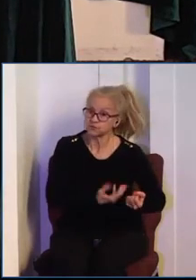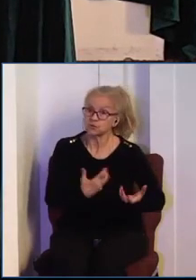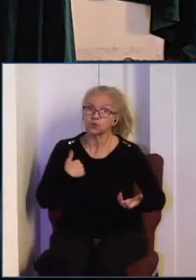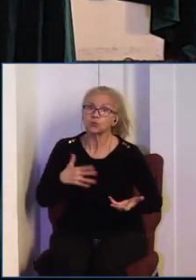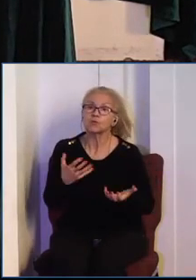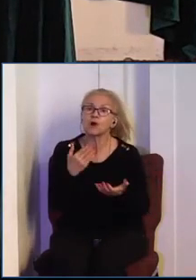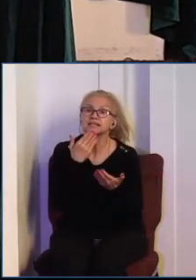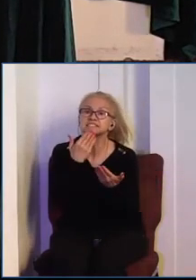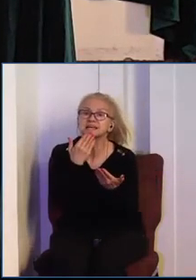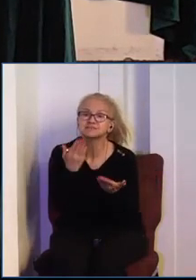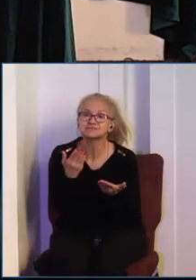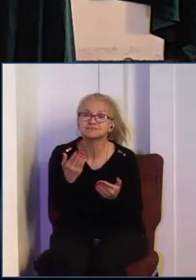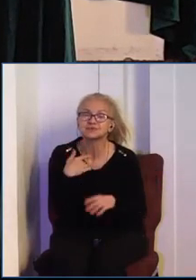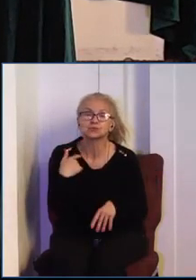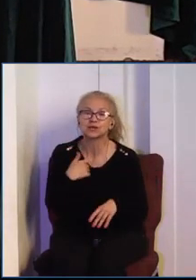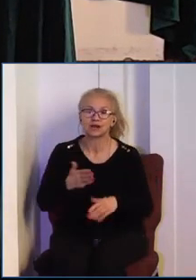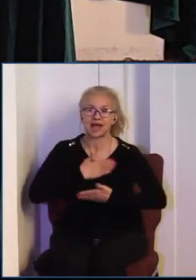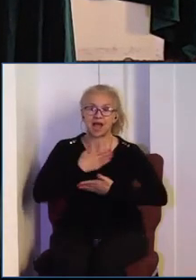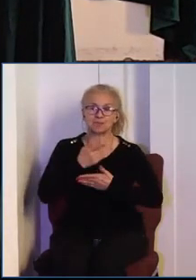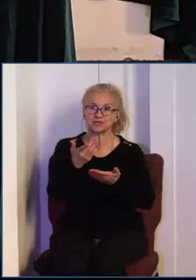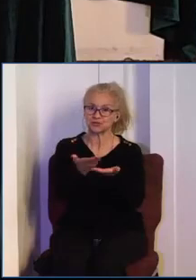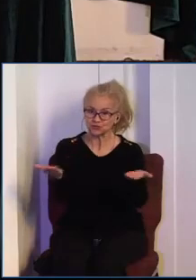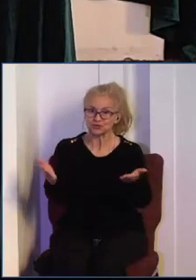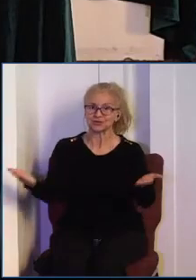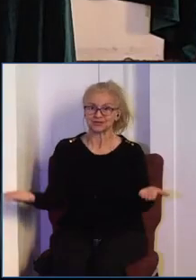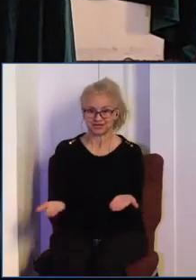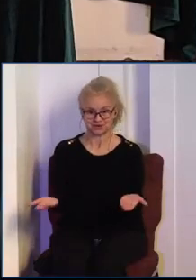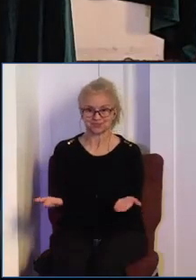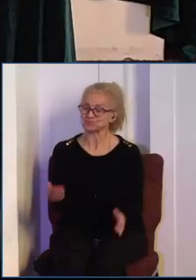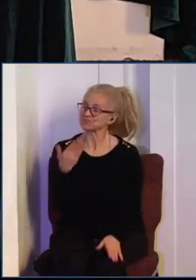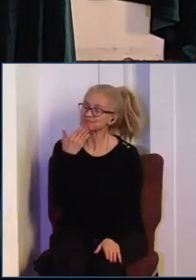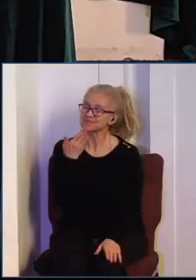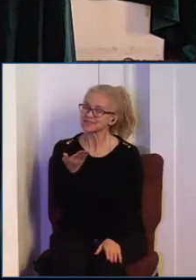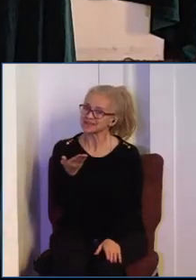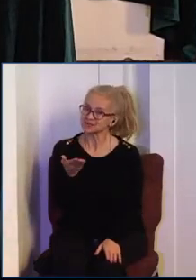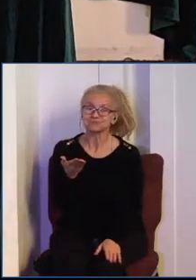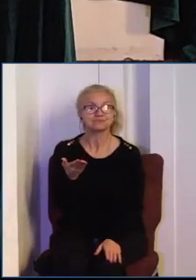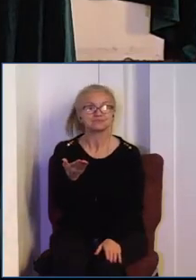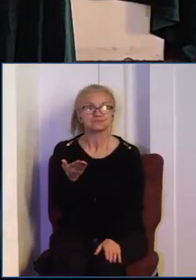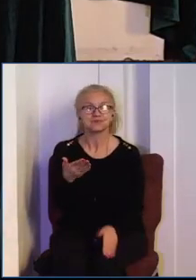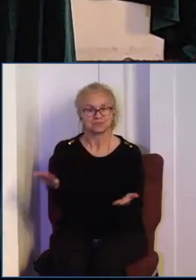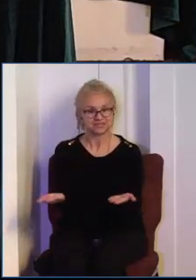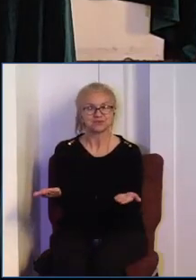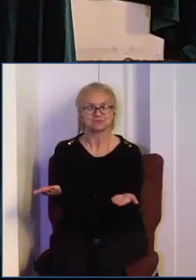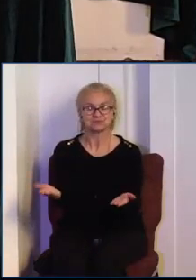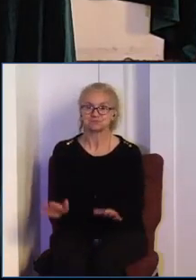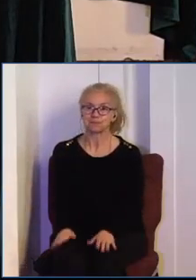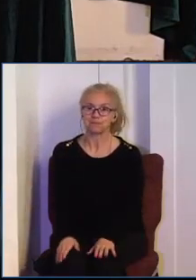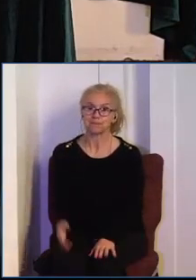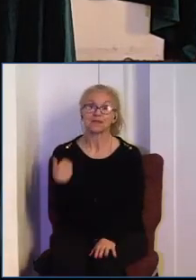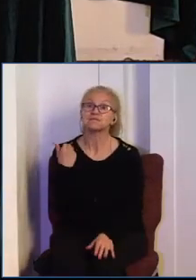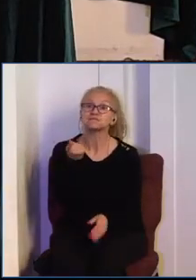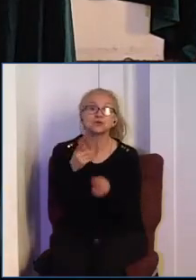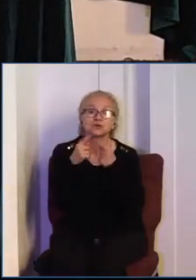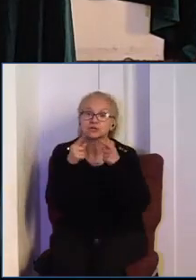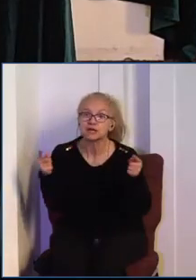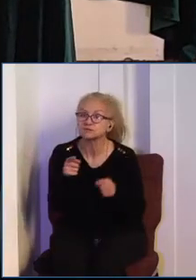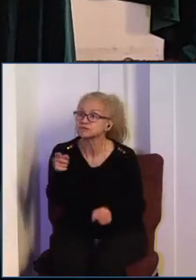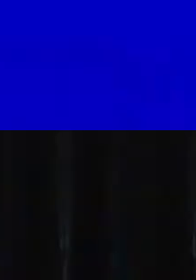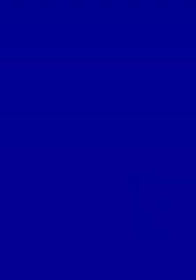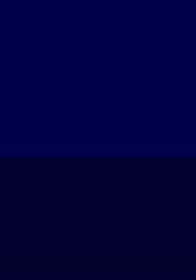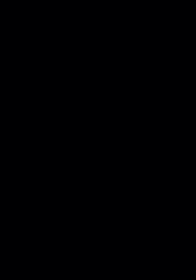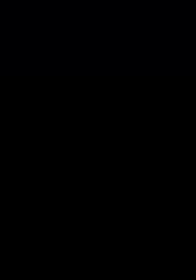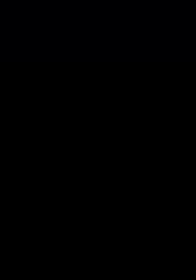to say we are glad that you are here. Thank you for being here. We have a few announcements for you